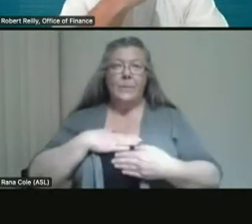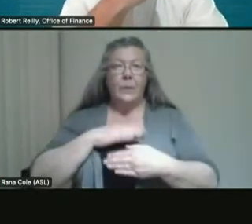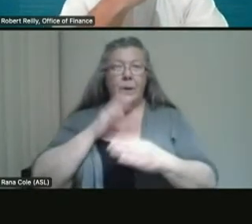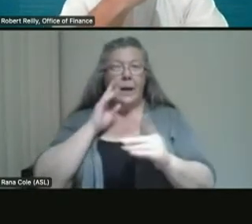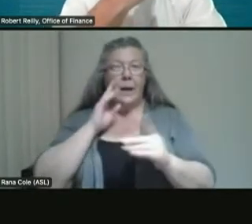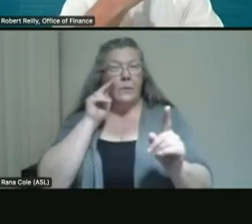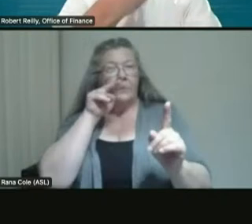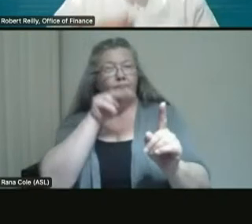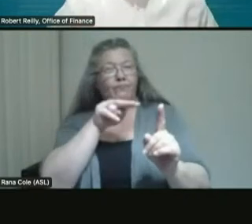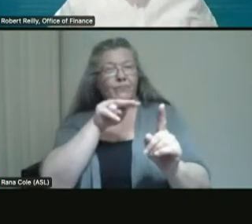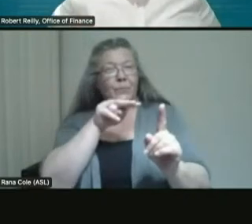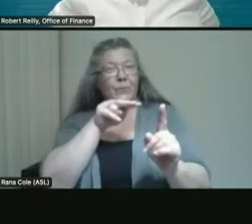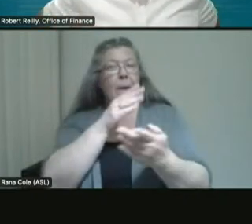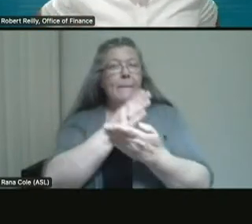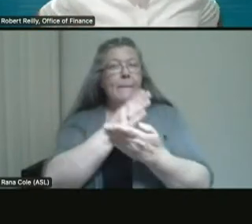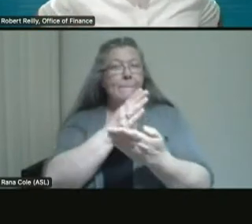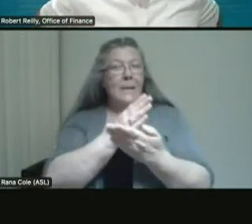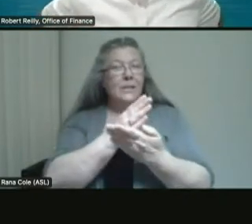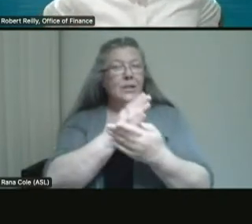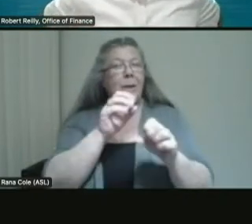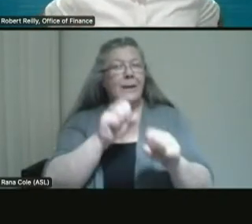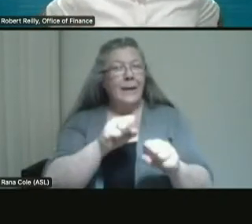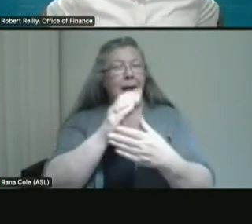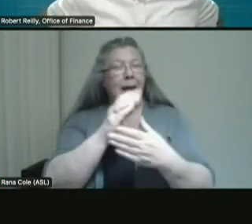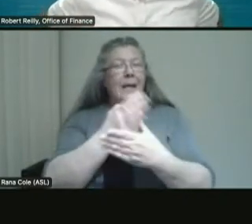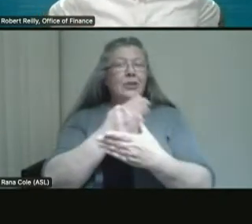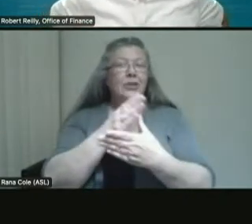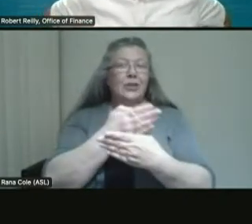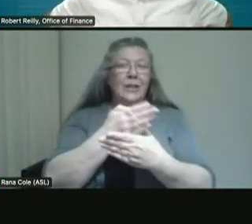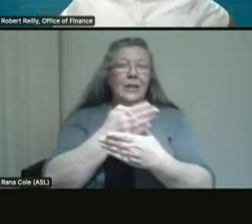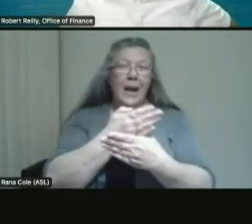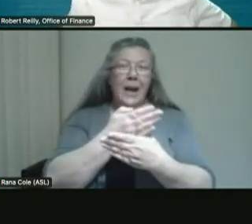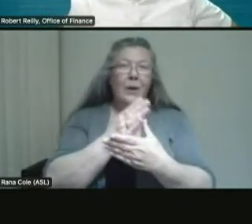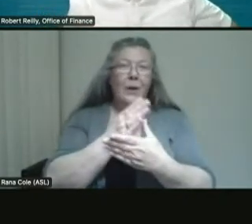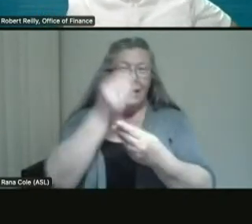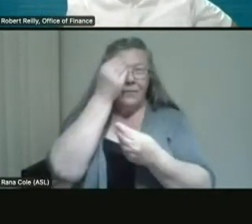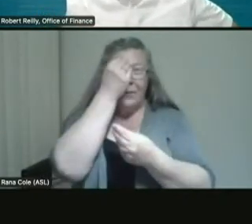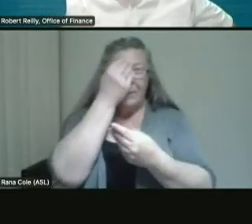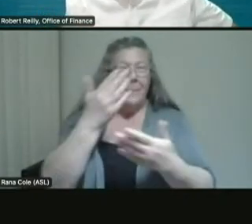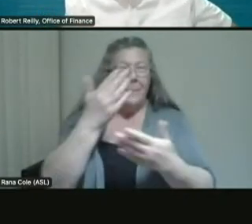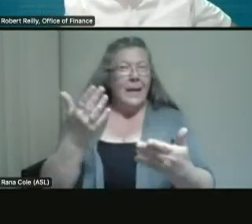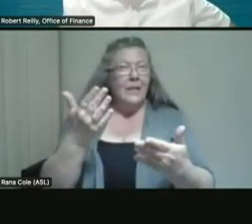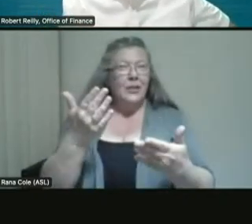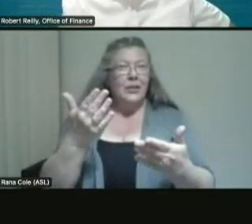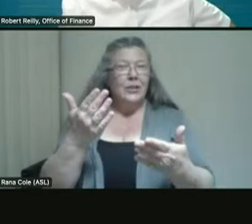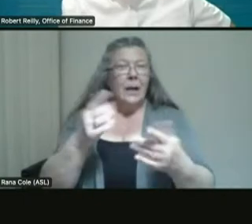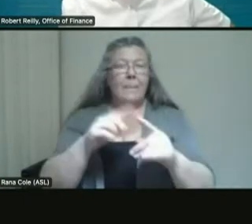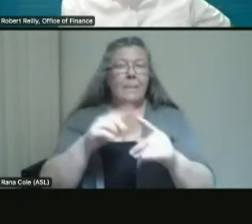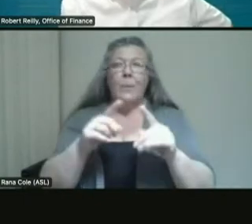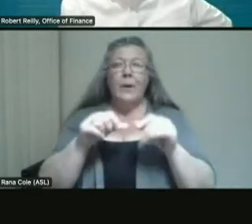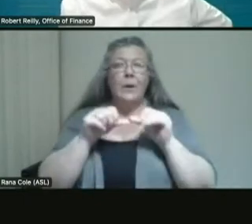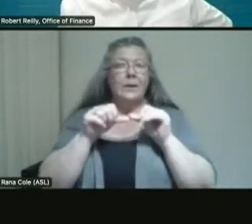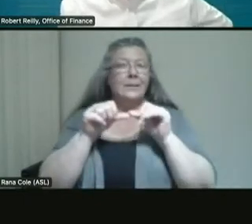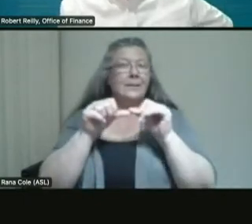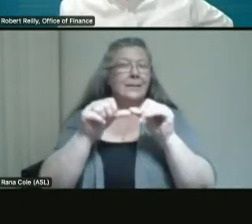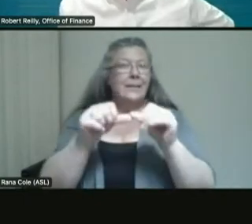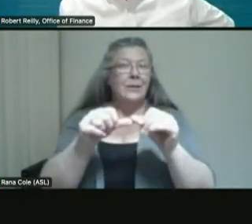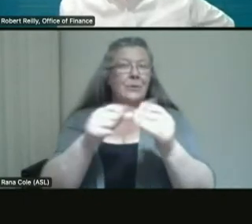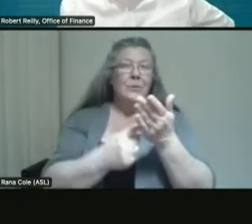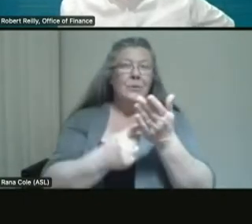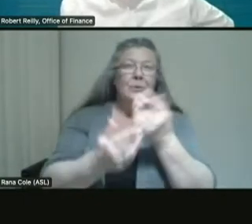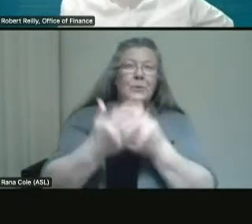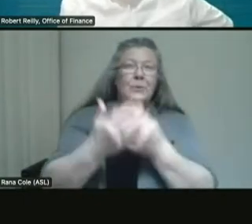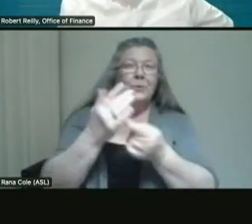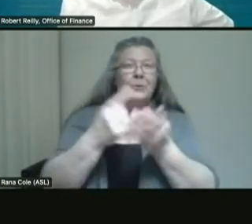able to share information, but our commitment has really been through, we have continued to do collaboration with our students, really having